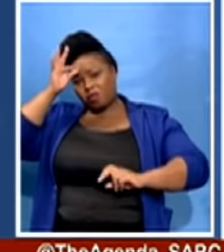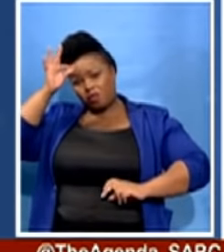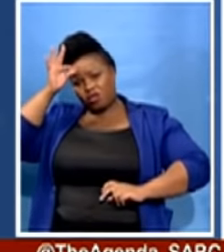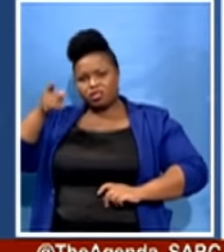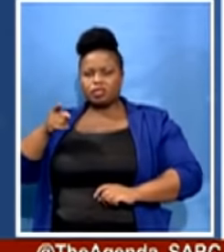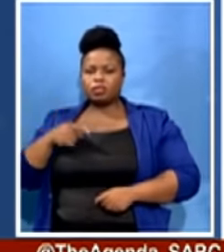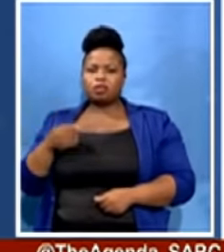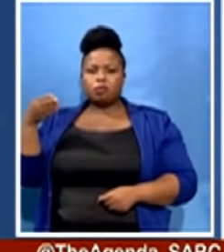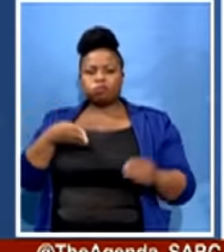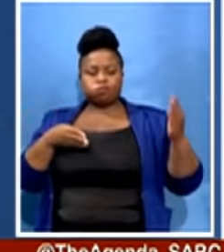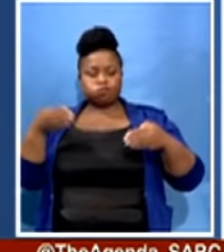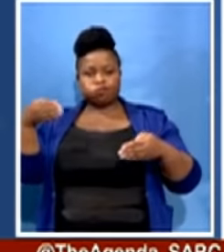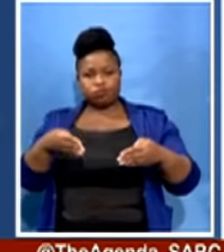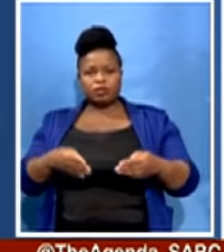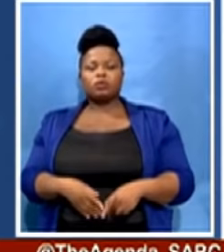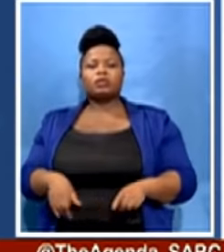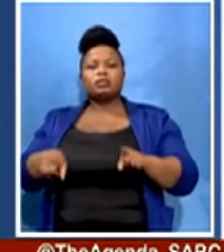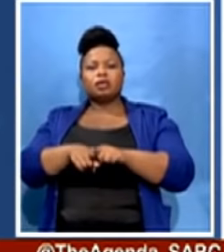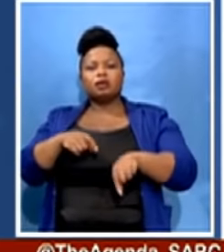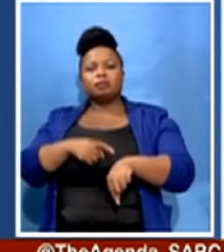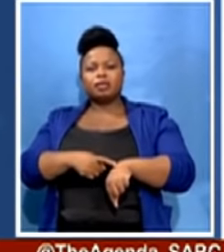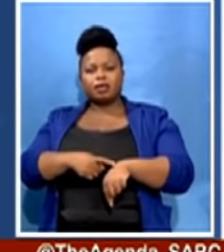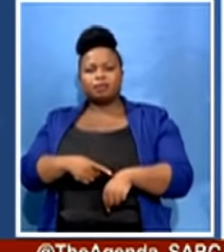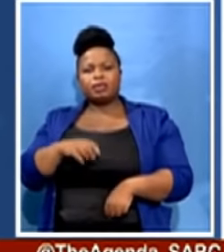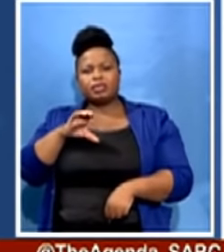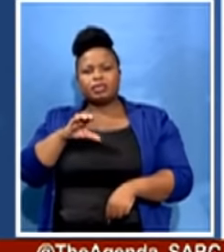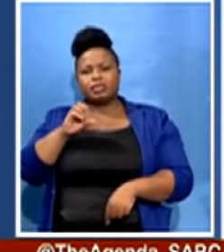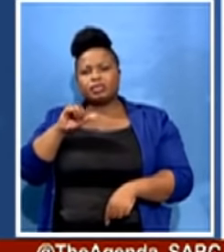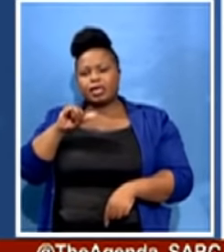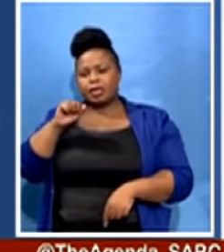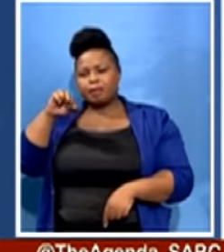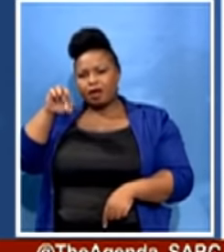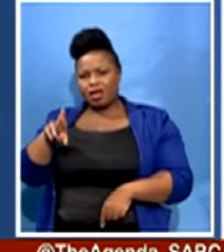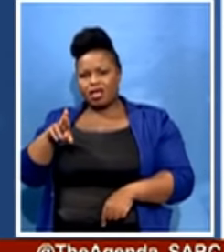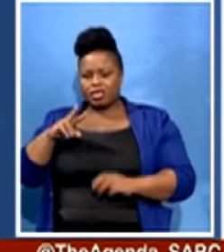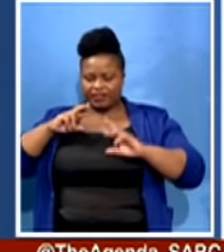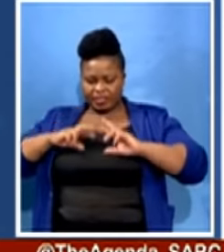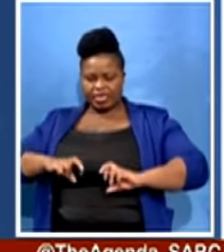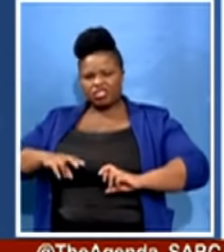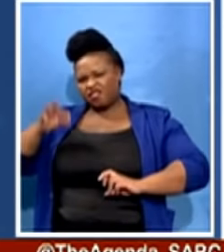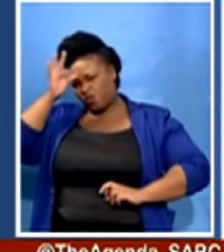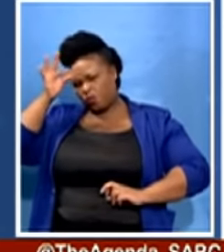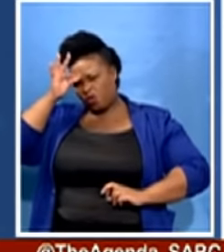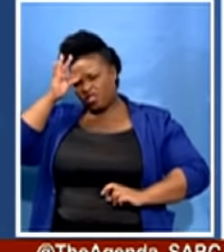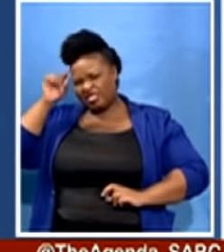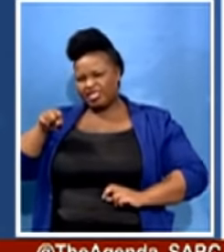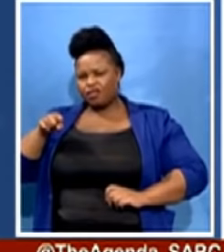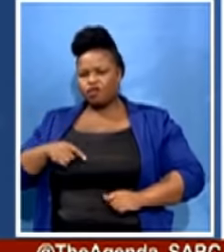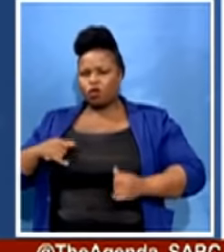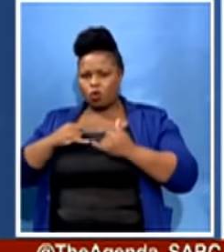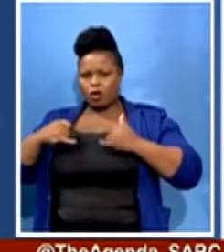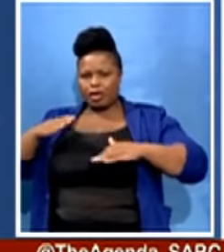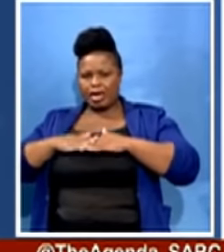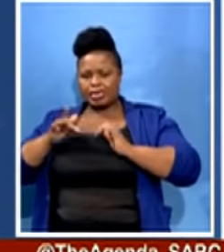cyber investigations people of the police. I have a very big team of people outside